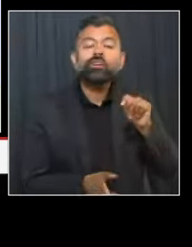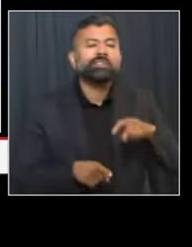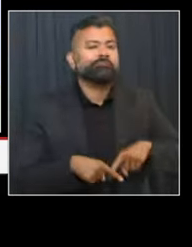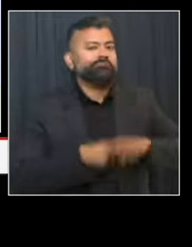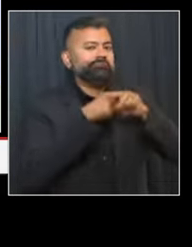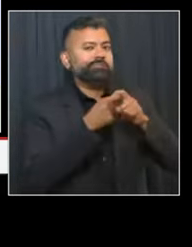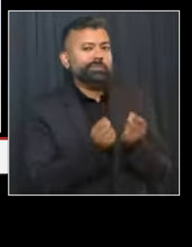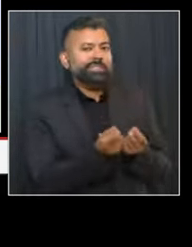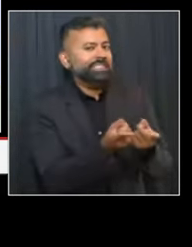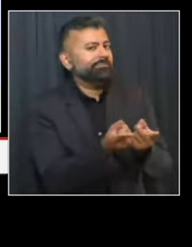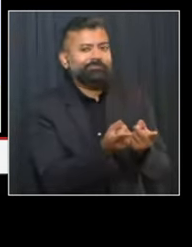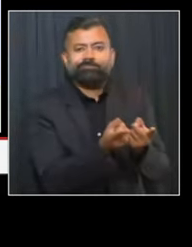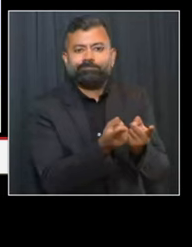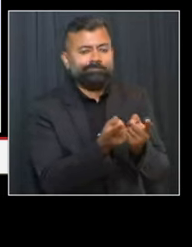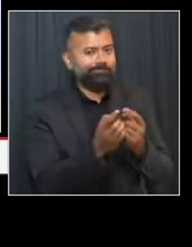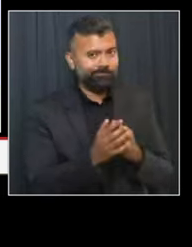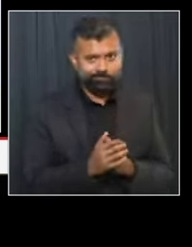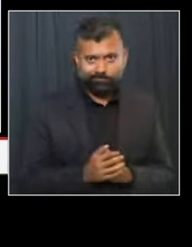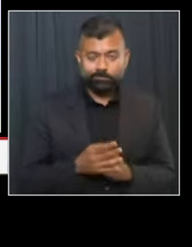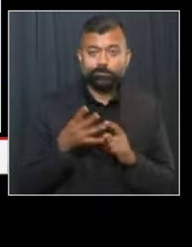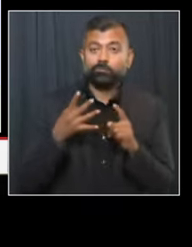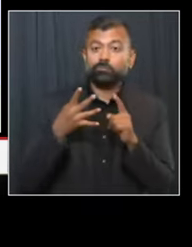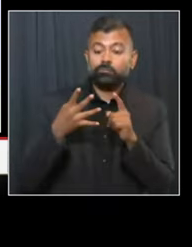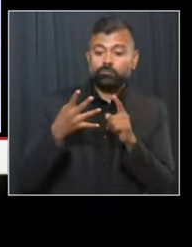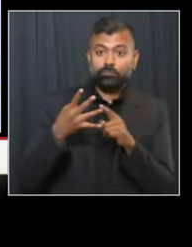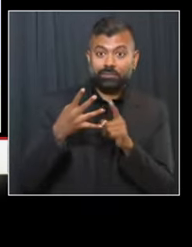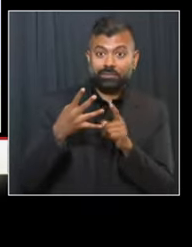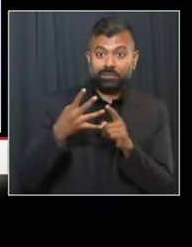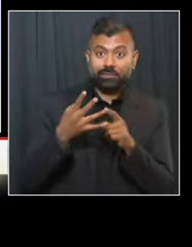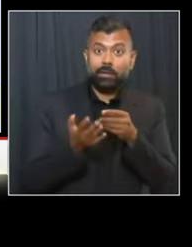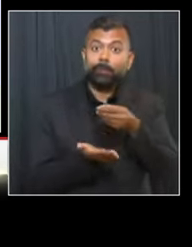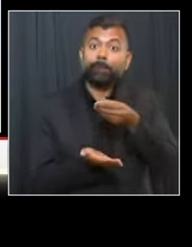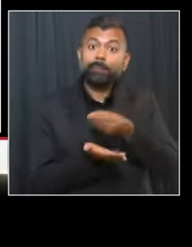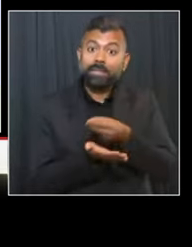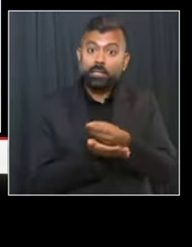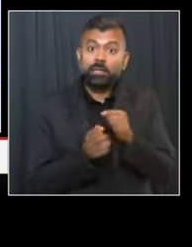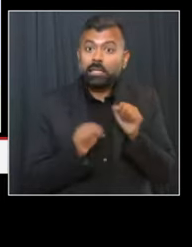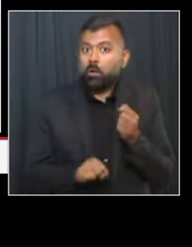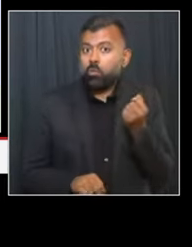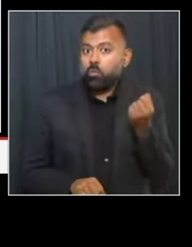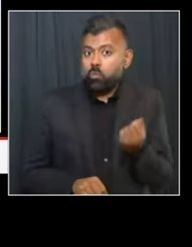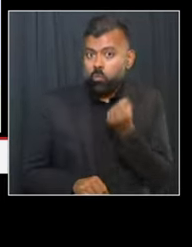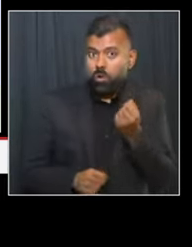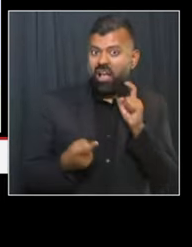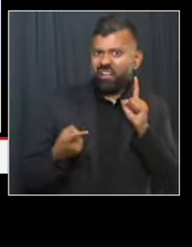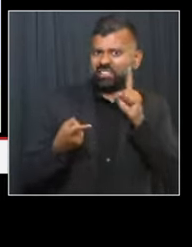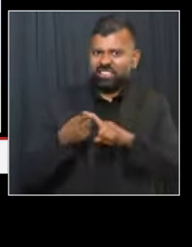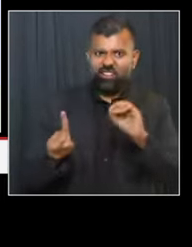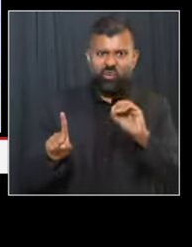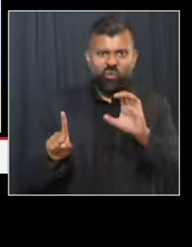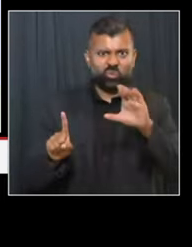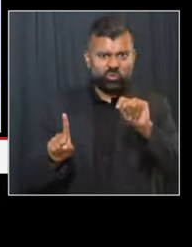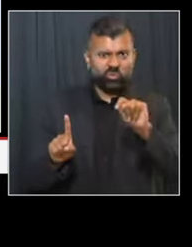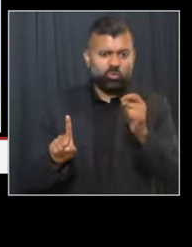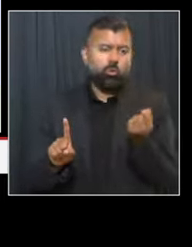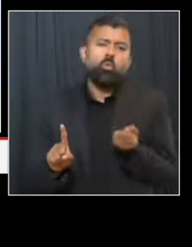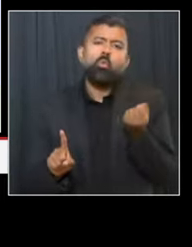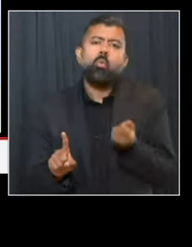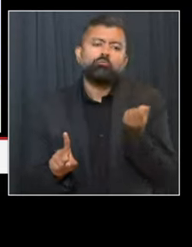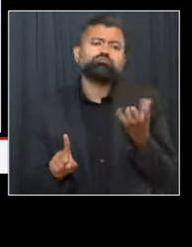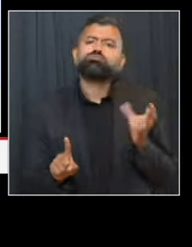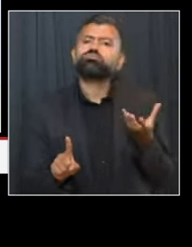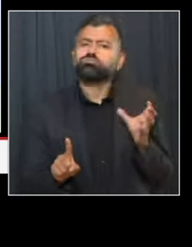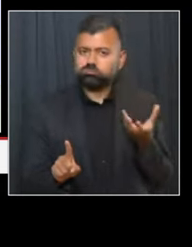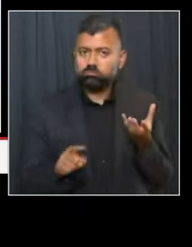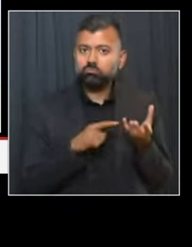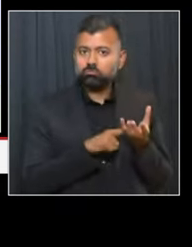October 1 to spend. This was mainly in the workforce investment account that pays for our collective bargaining agreements and the Housing Production Trust Fund.